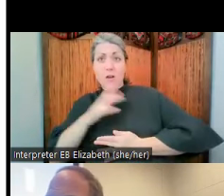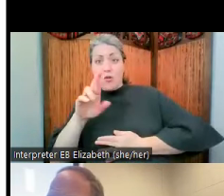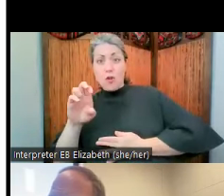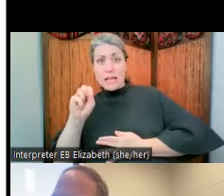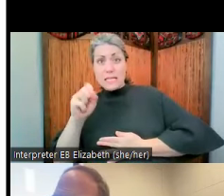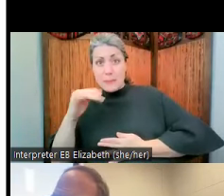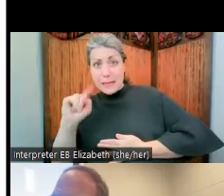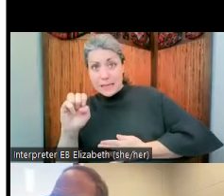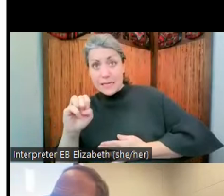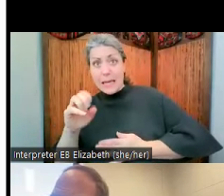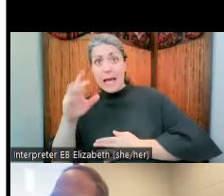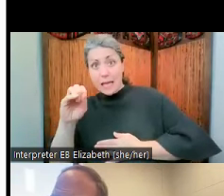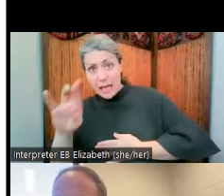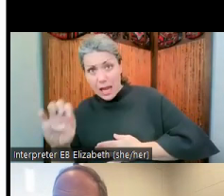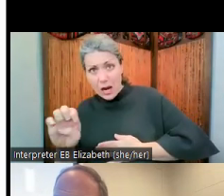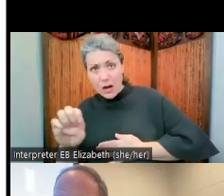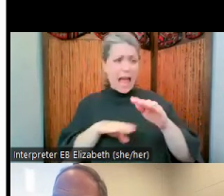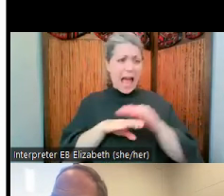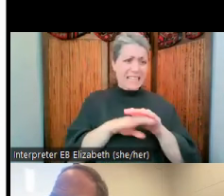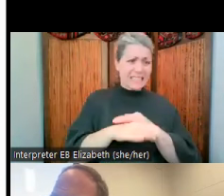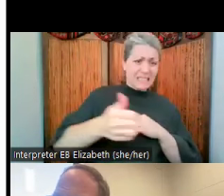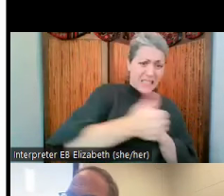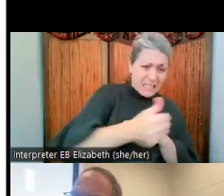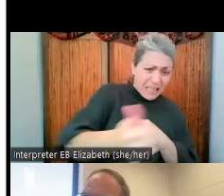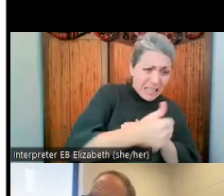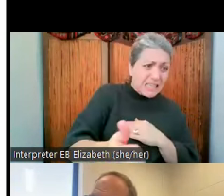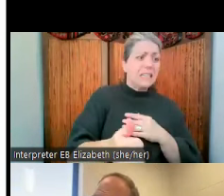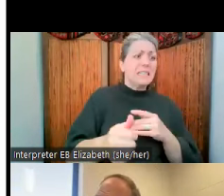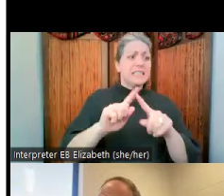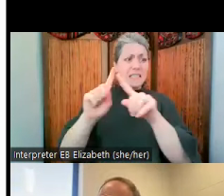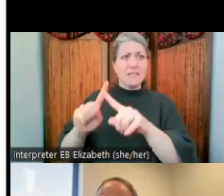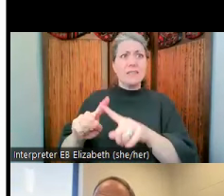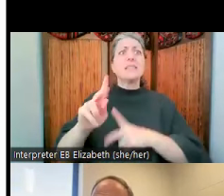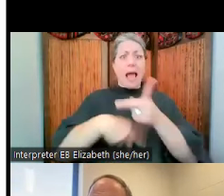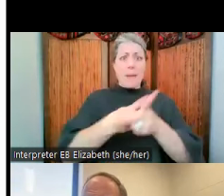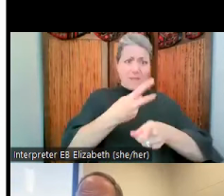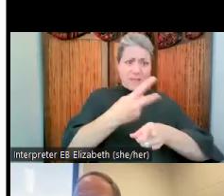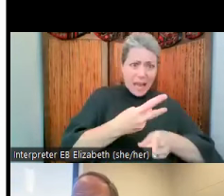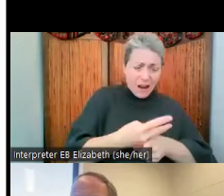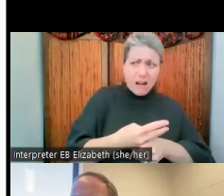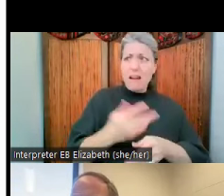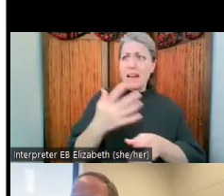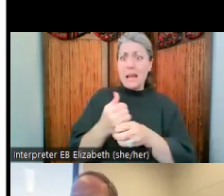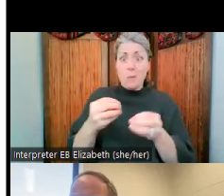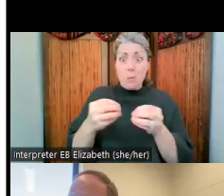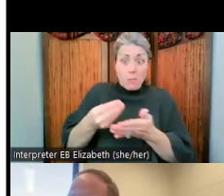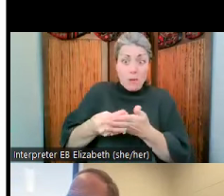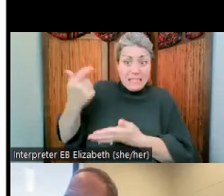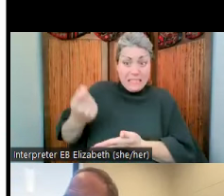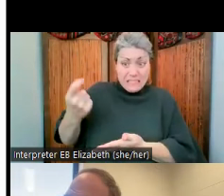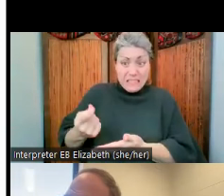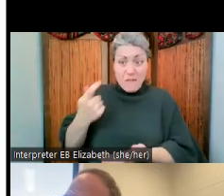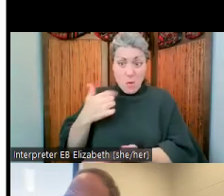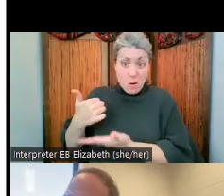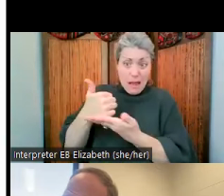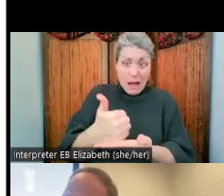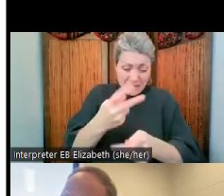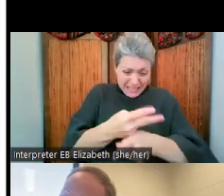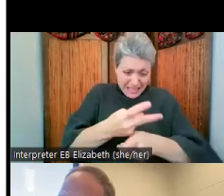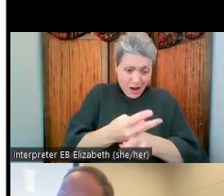and transportation to and from medical appointments, assistance in obtaining supplementary income, not to mention the